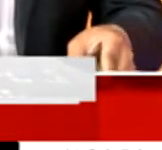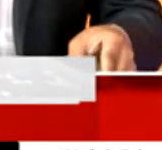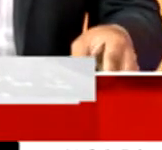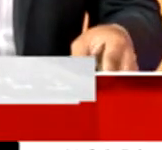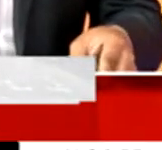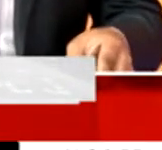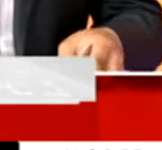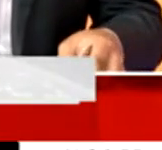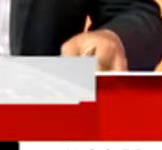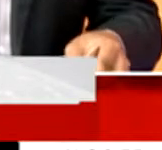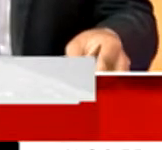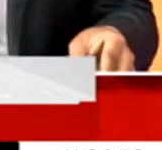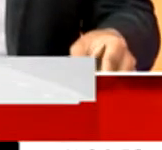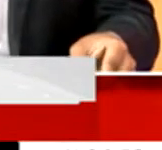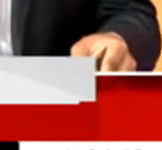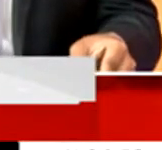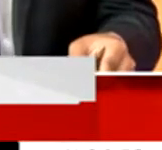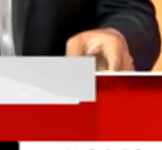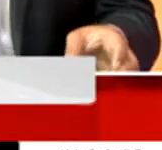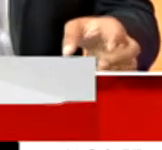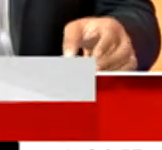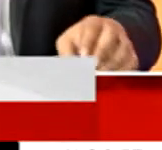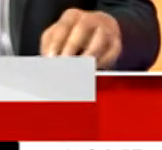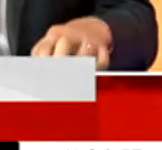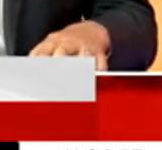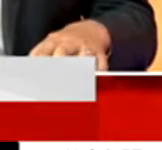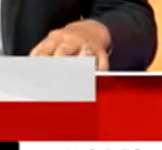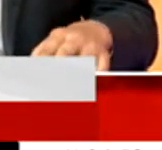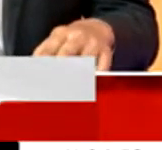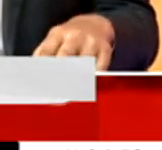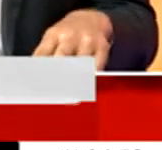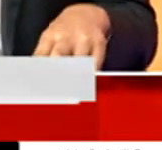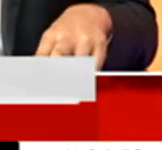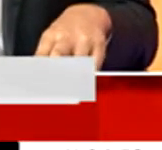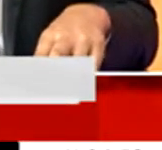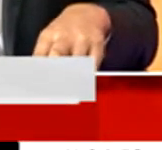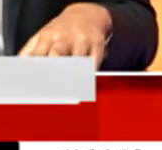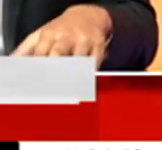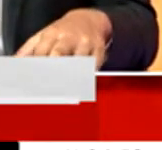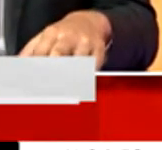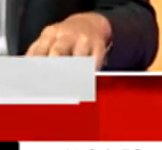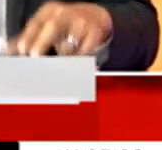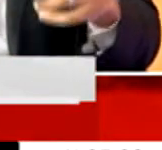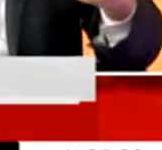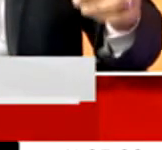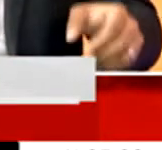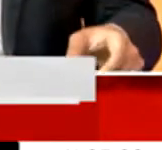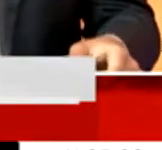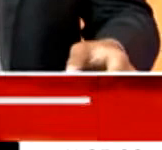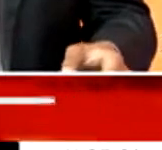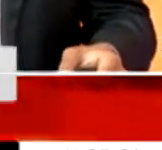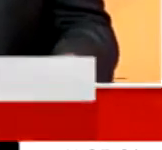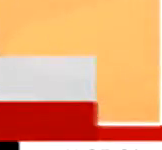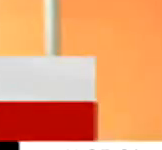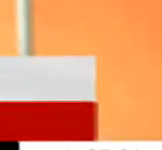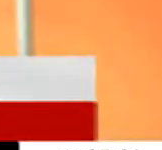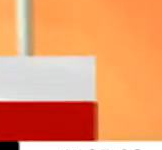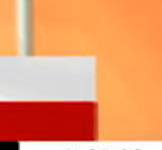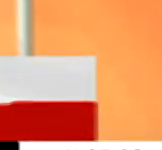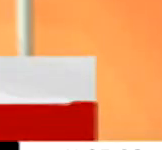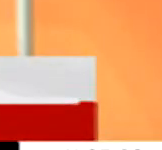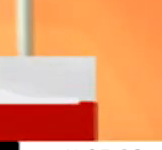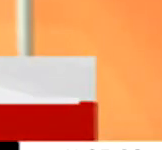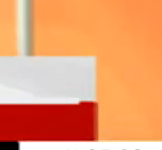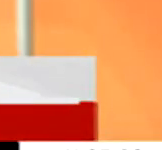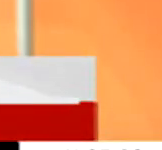Well, thank you very much, Frederick Mwoki, for that, and of course for a more comprehensive report. Once again, remember to stay tuned